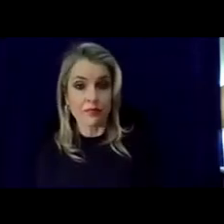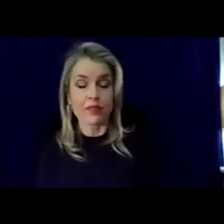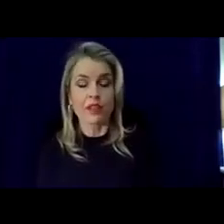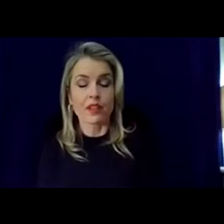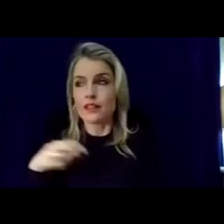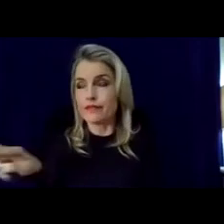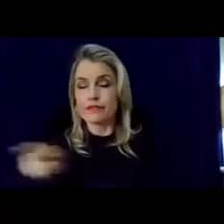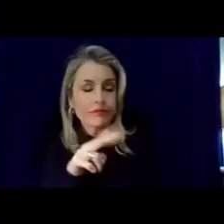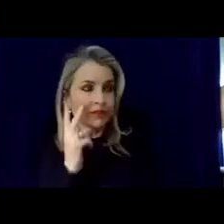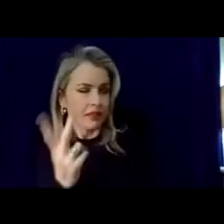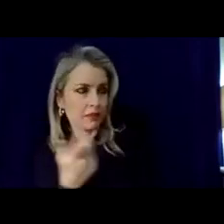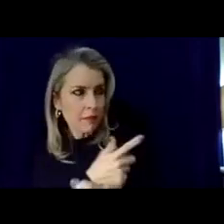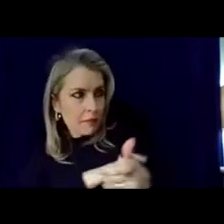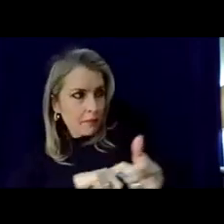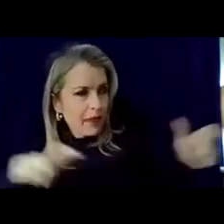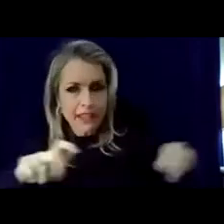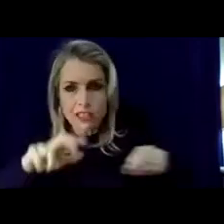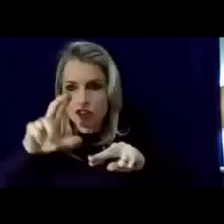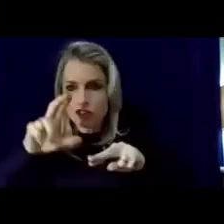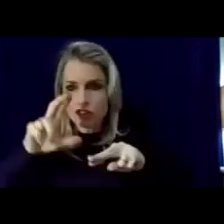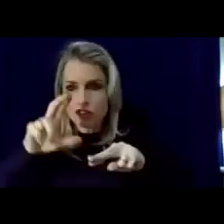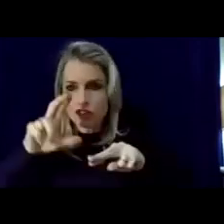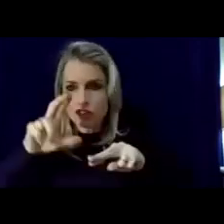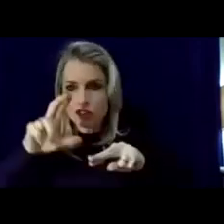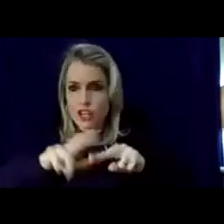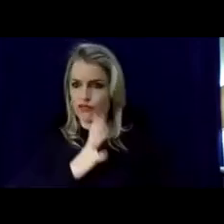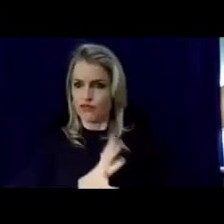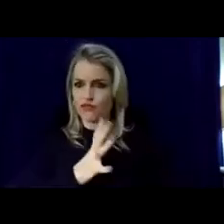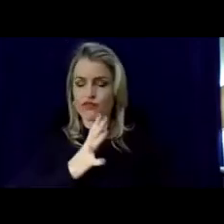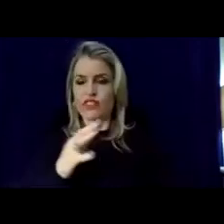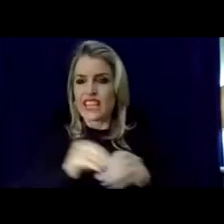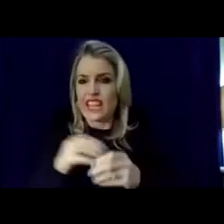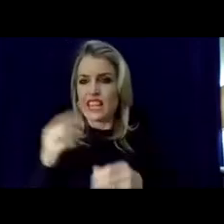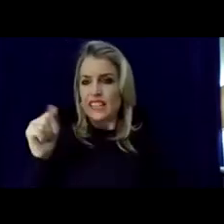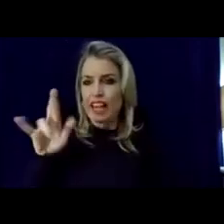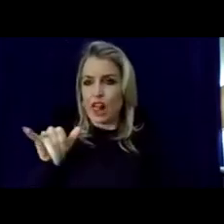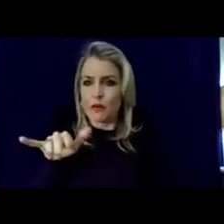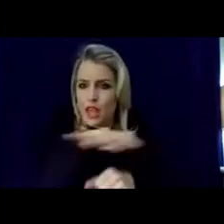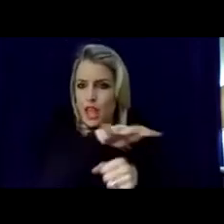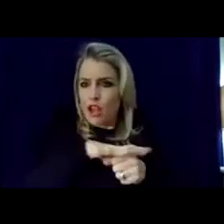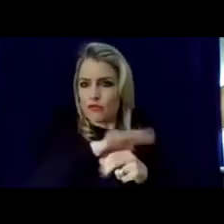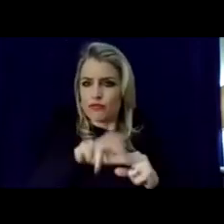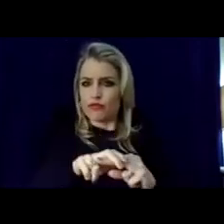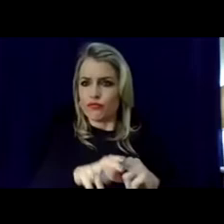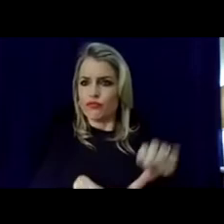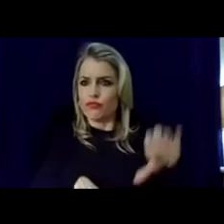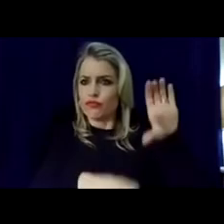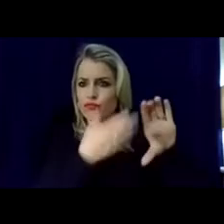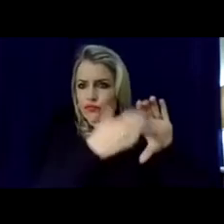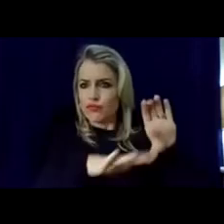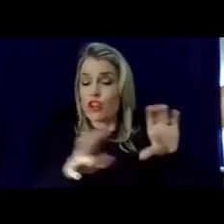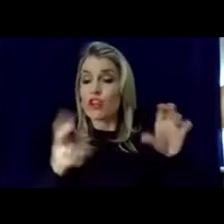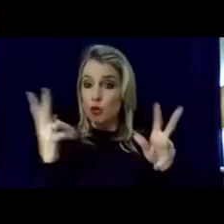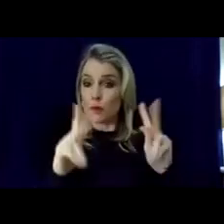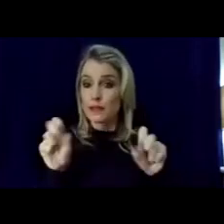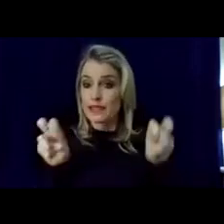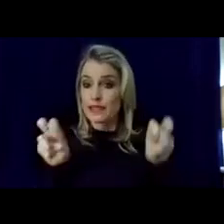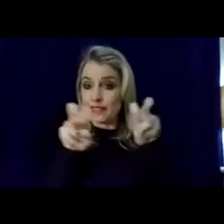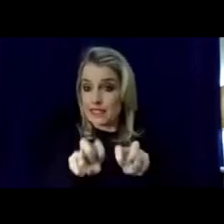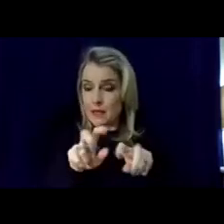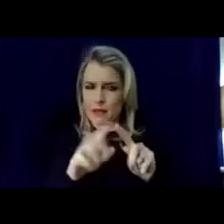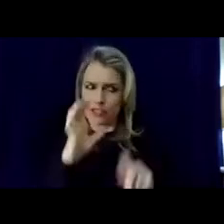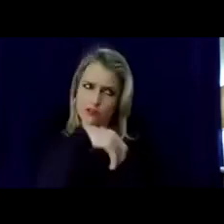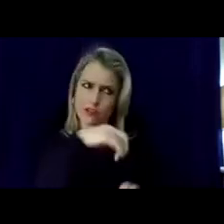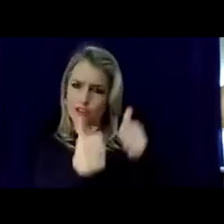off stage to a large asymmetrical chair tucked into one of the gallery's nooks. It might be big enough to fit two people, but for its unusual